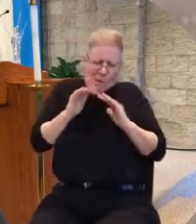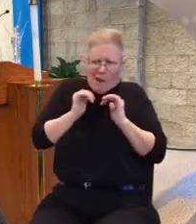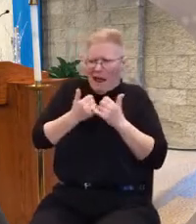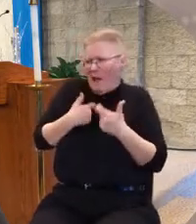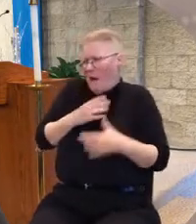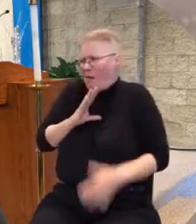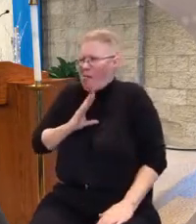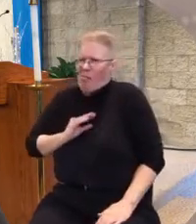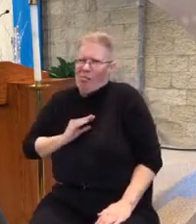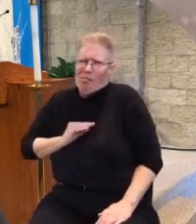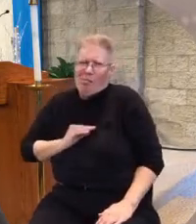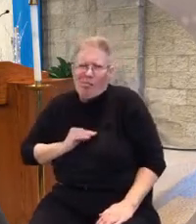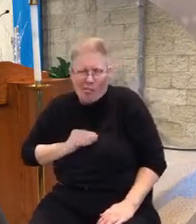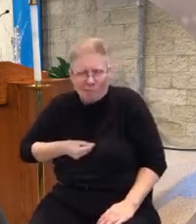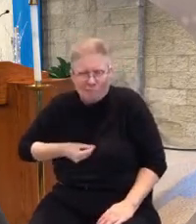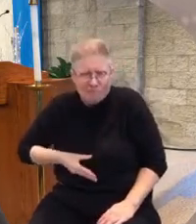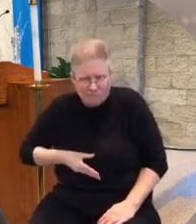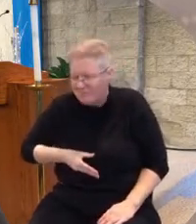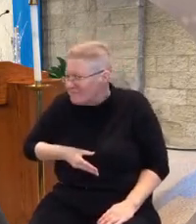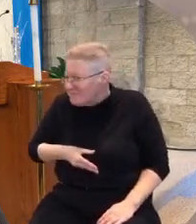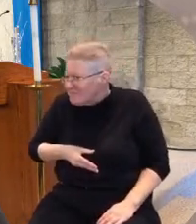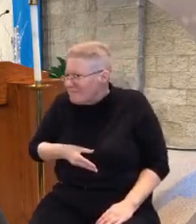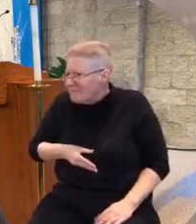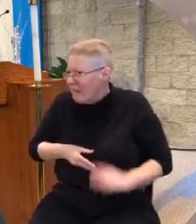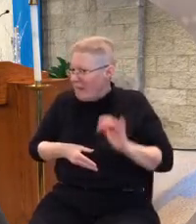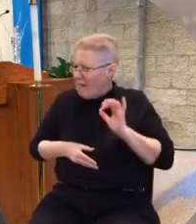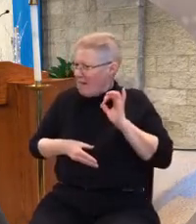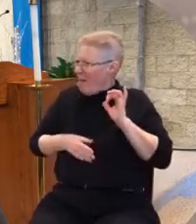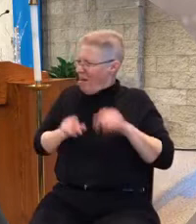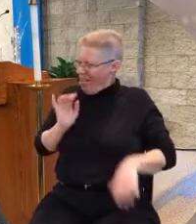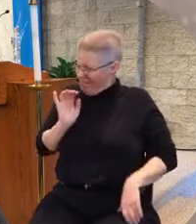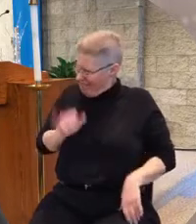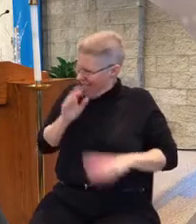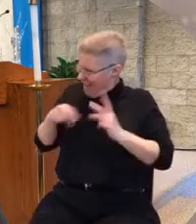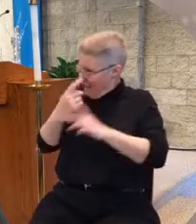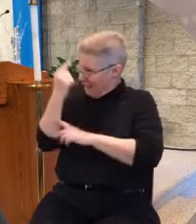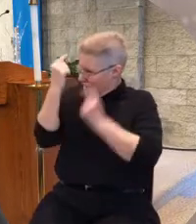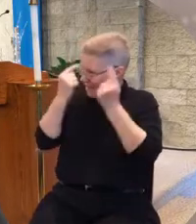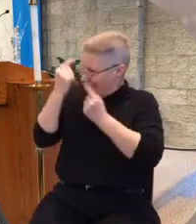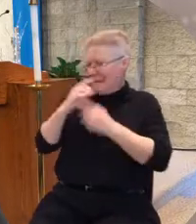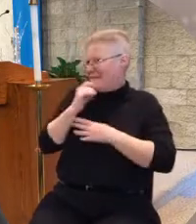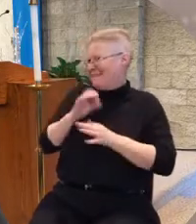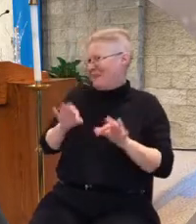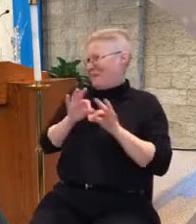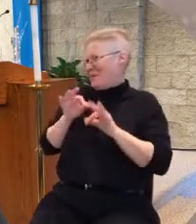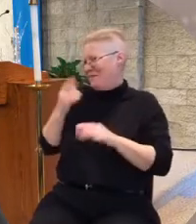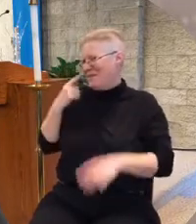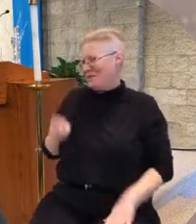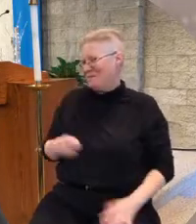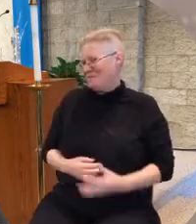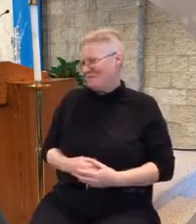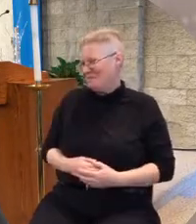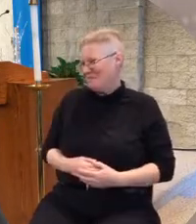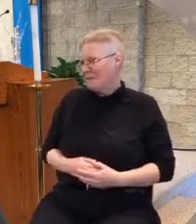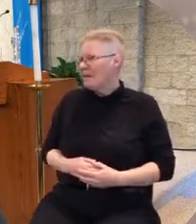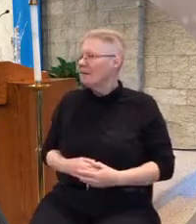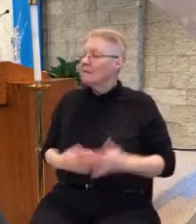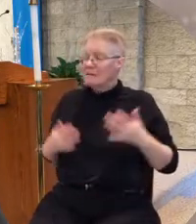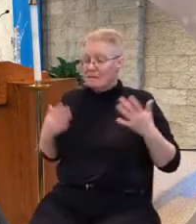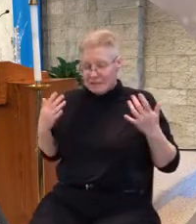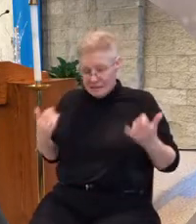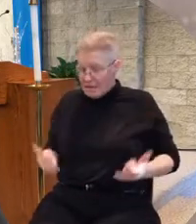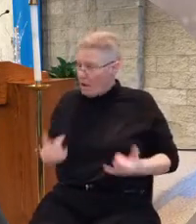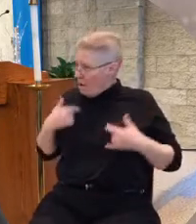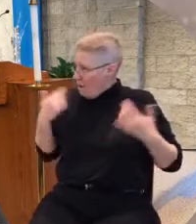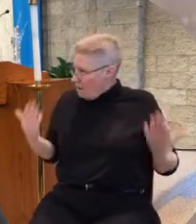I'm not enough, those thoughts are not worthy of you. And so I'm here to get you home this weekend, if